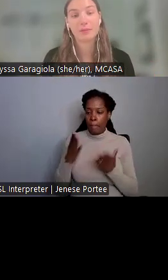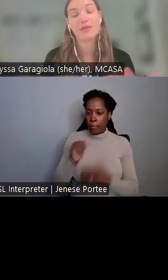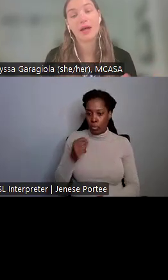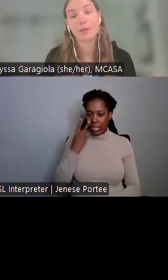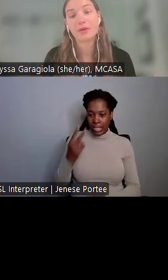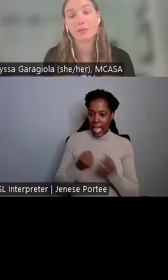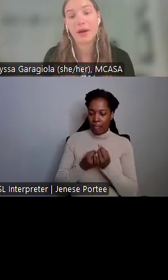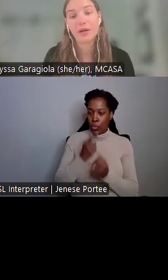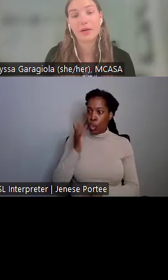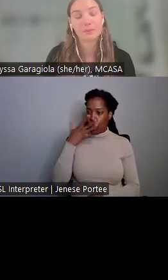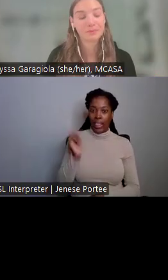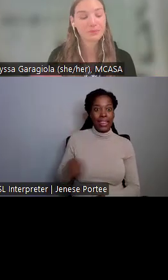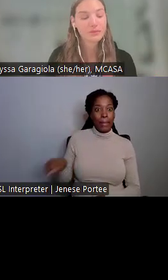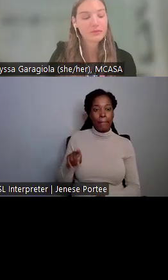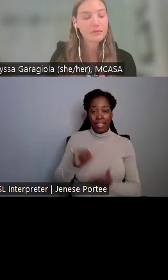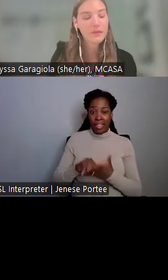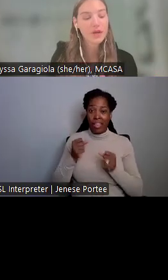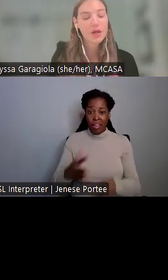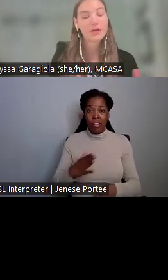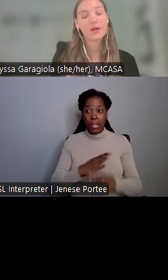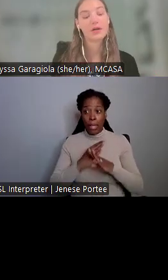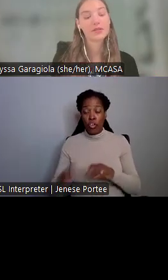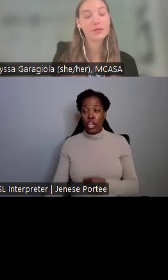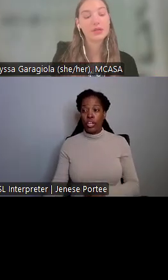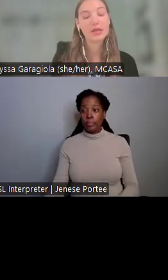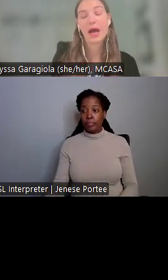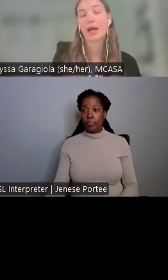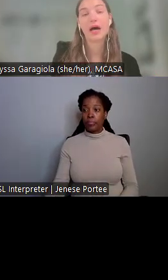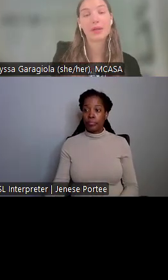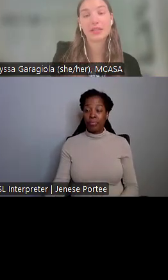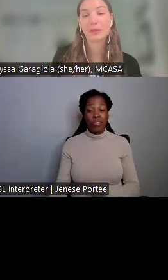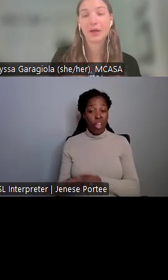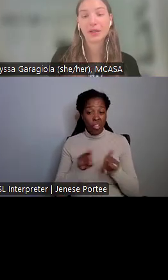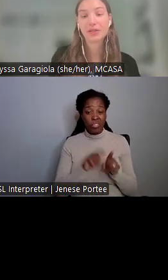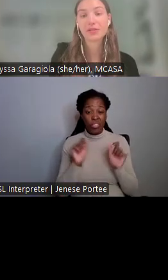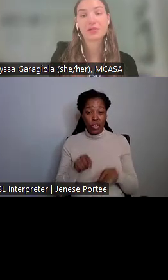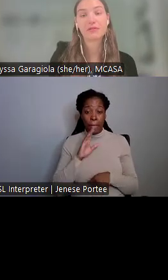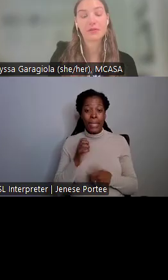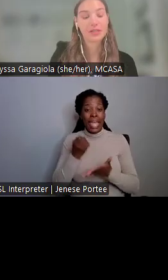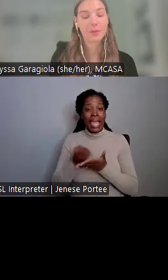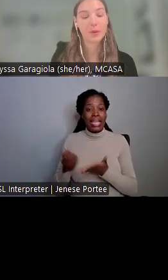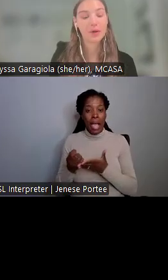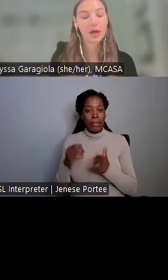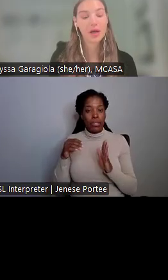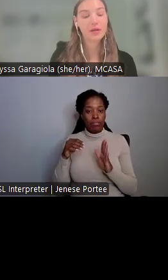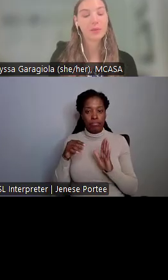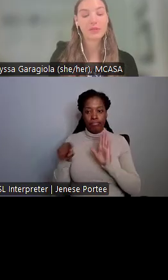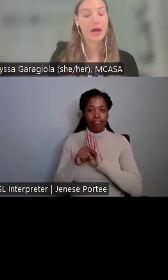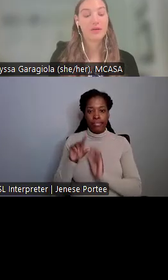like them, and that could pose a barrier. There could also be economic disparities. So for